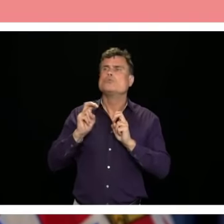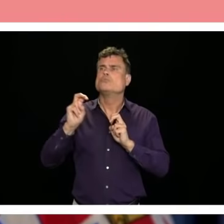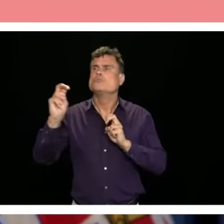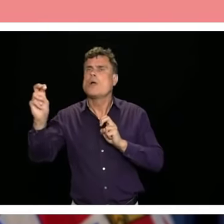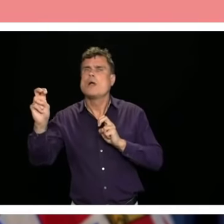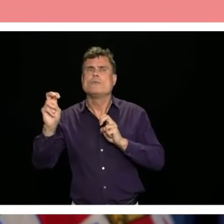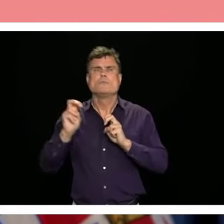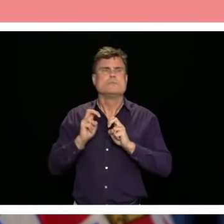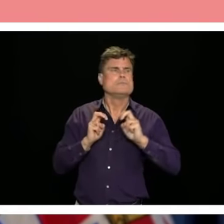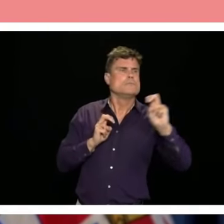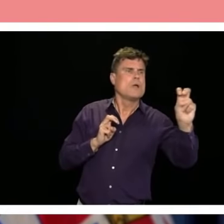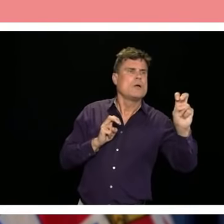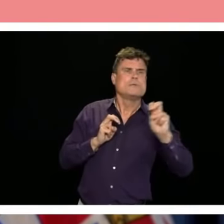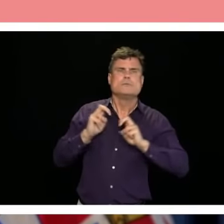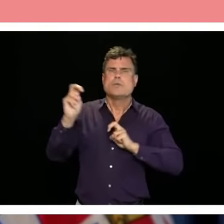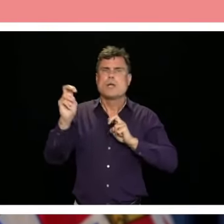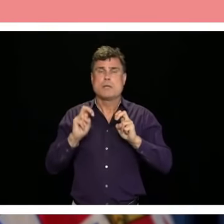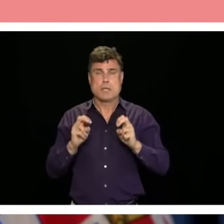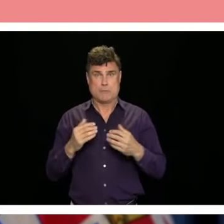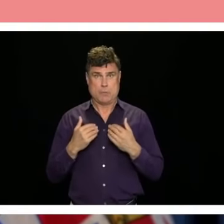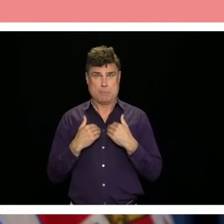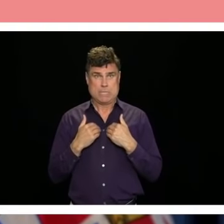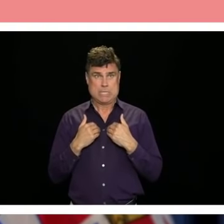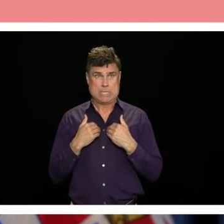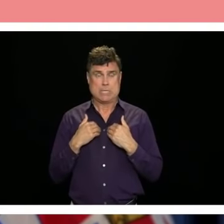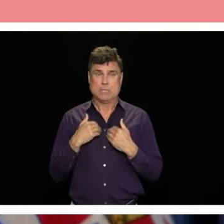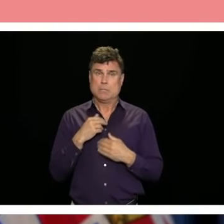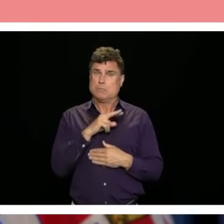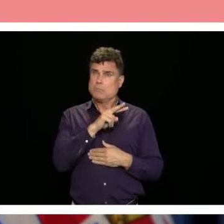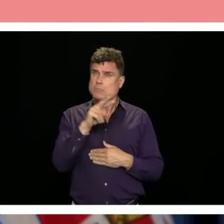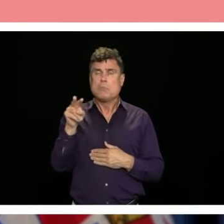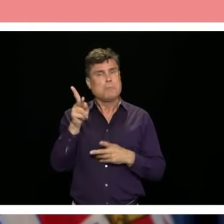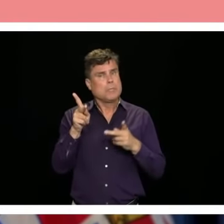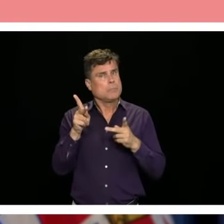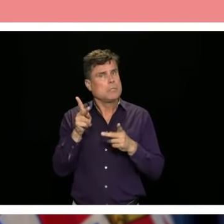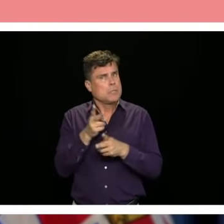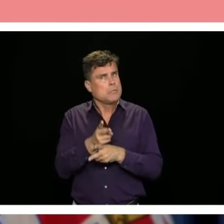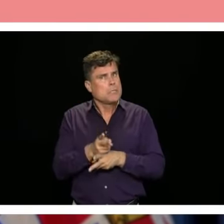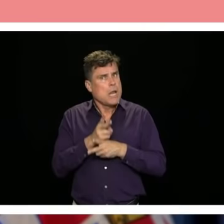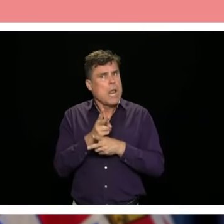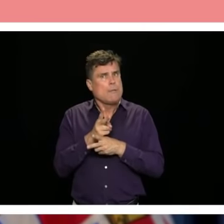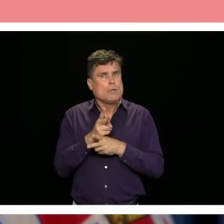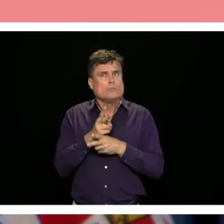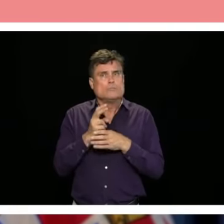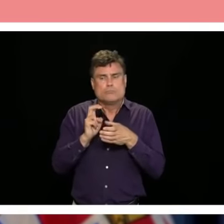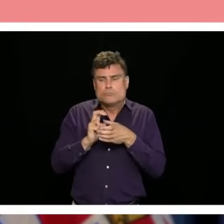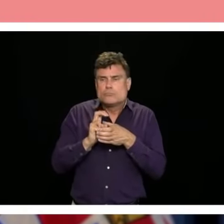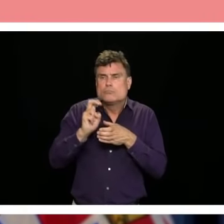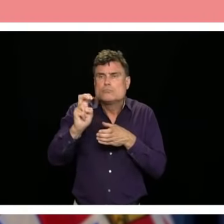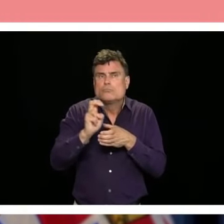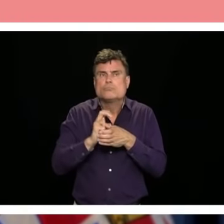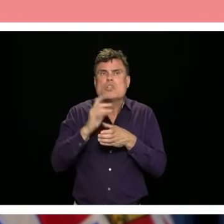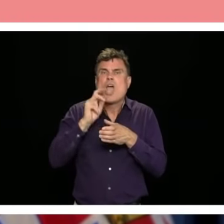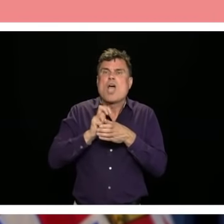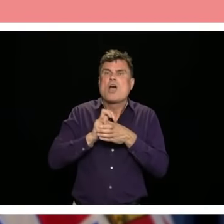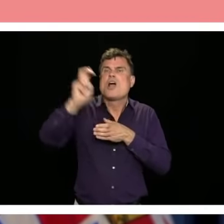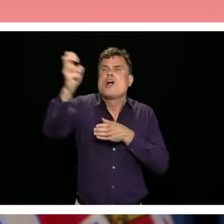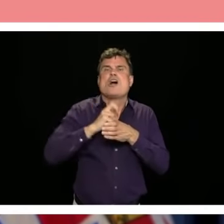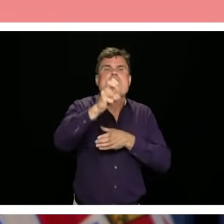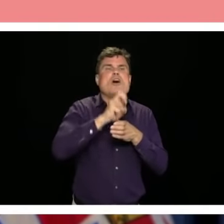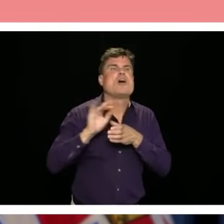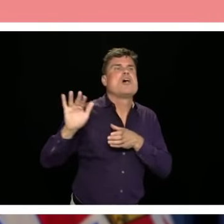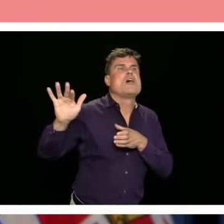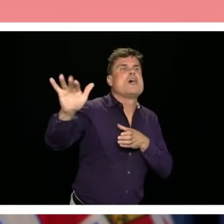took action quite quickly, or it could have been even more impactful across the province. In terms of the